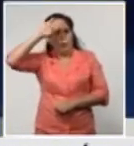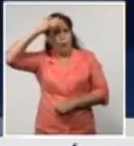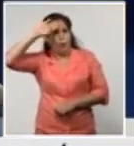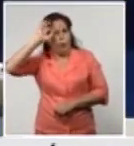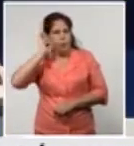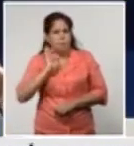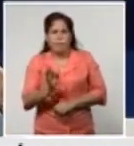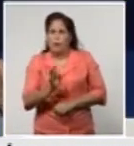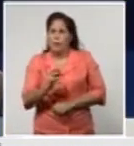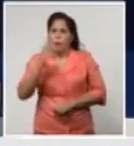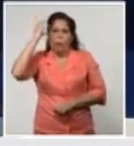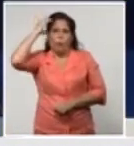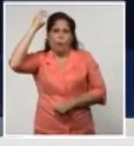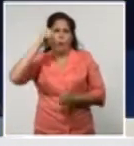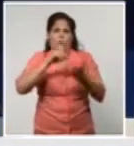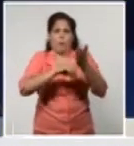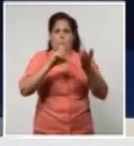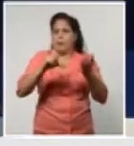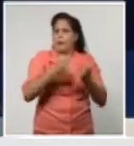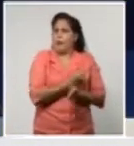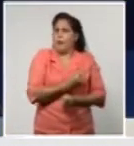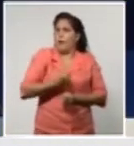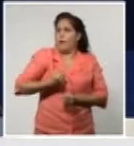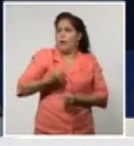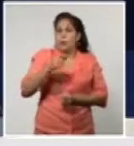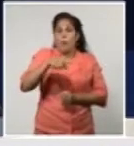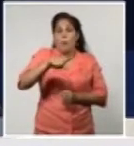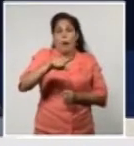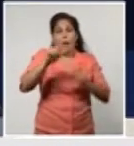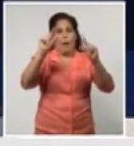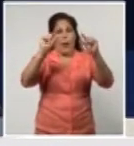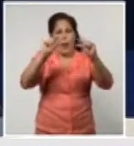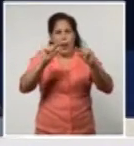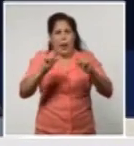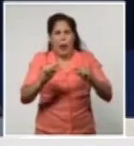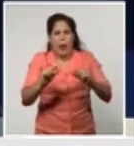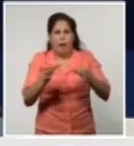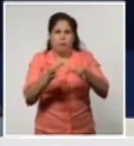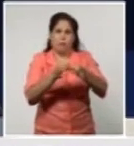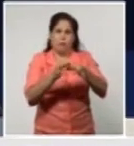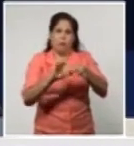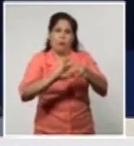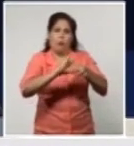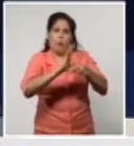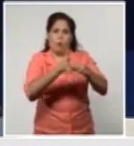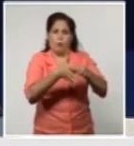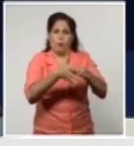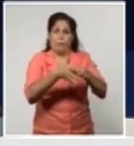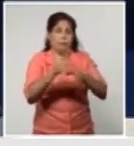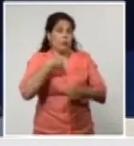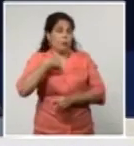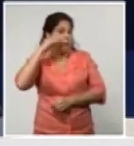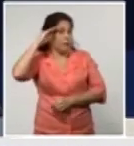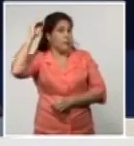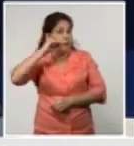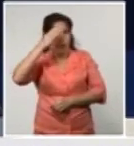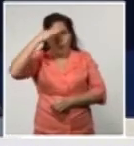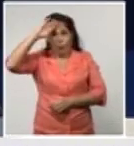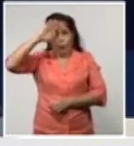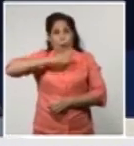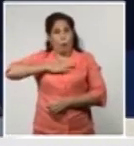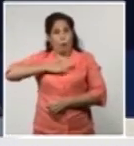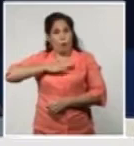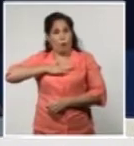solved altogether, because a great effort has being put into by our